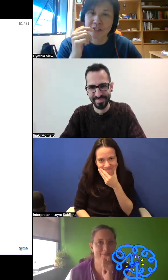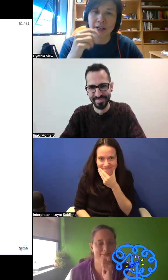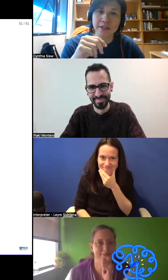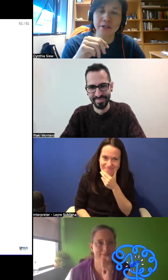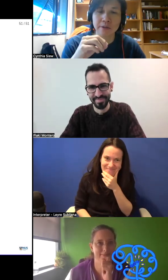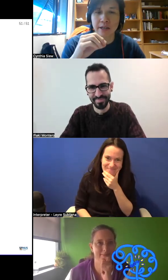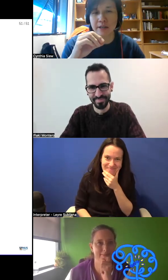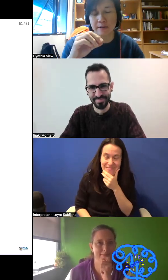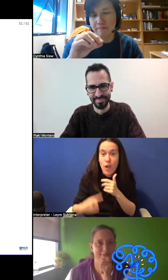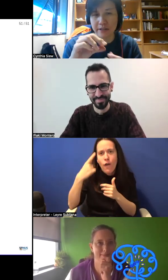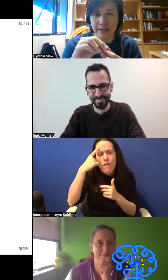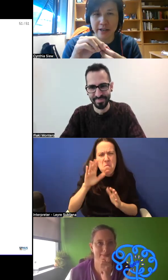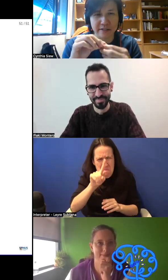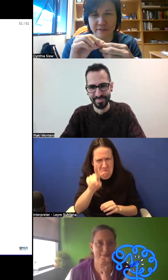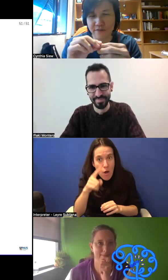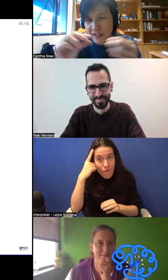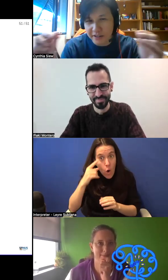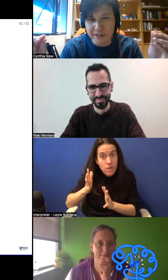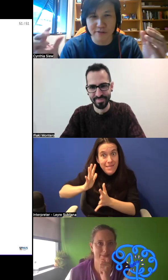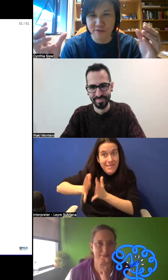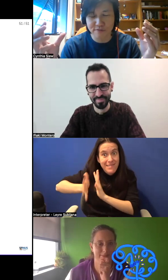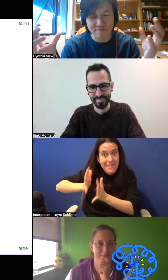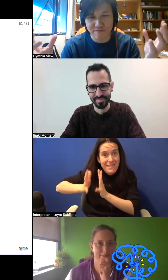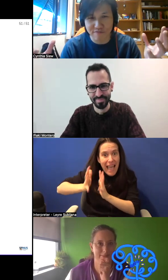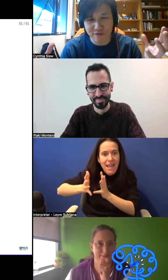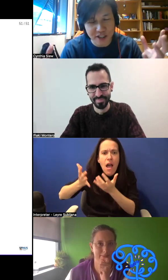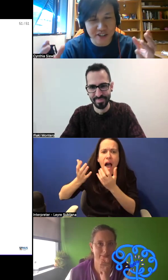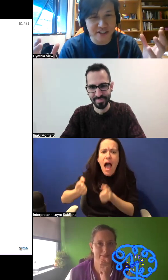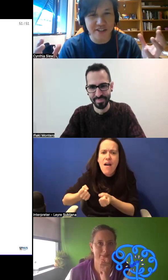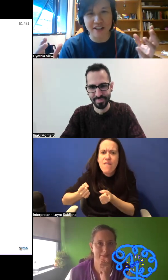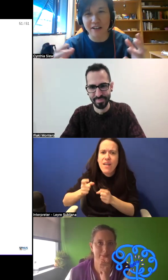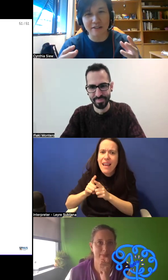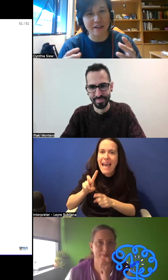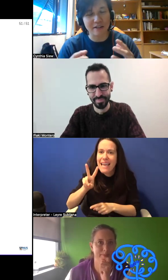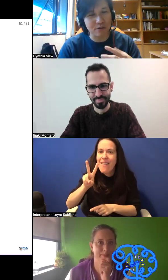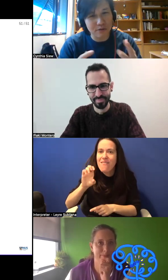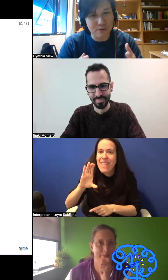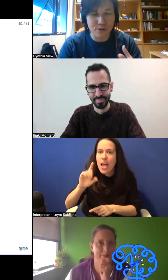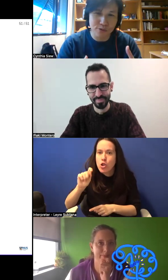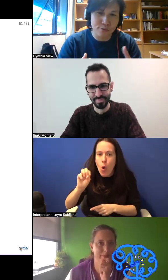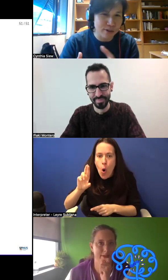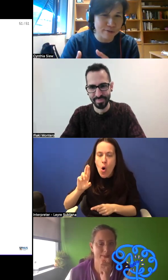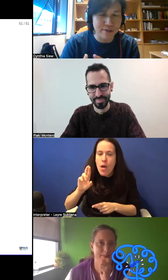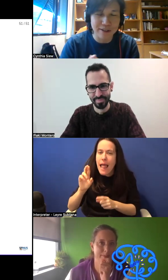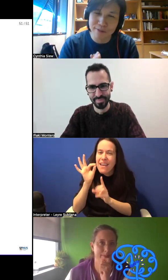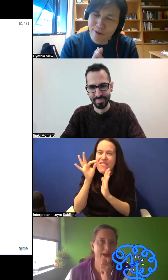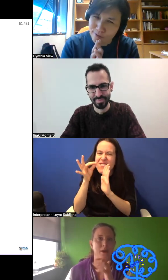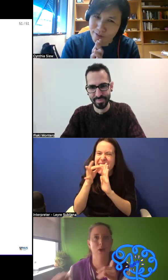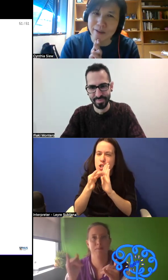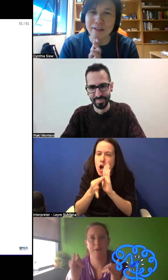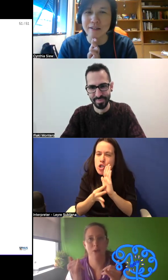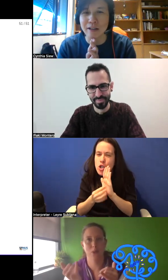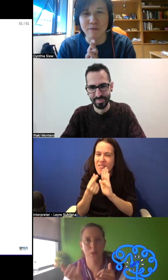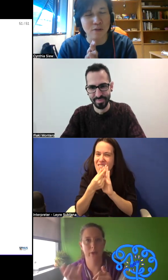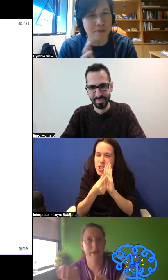For science, is there a vector of features you could work with?